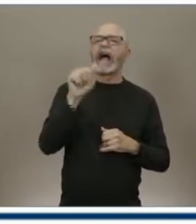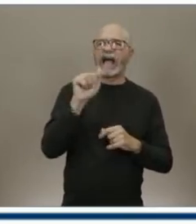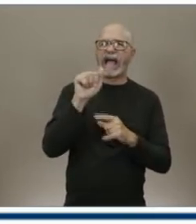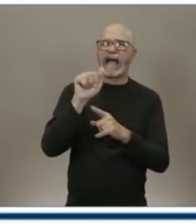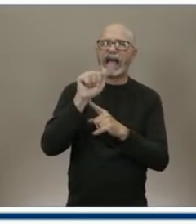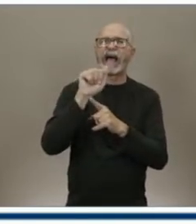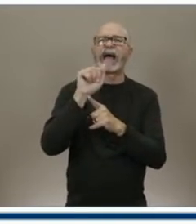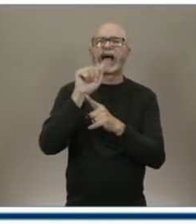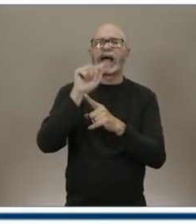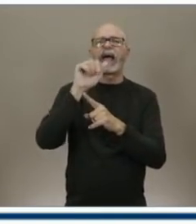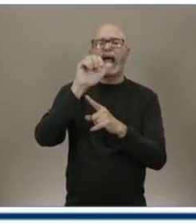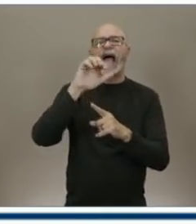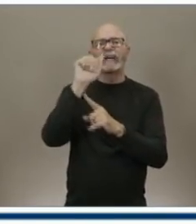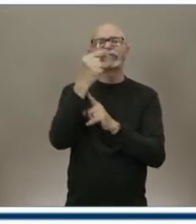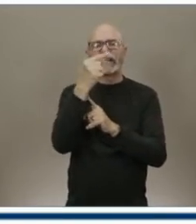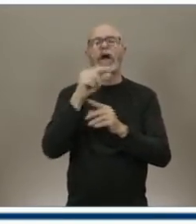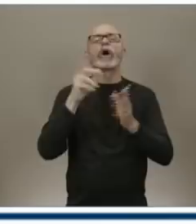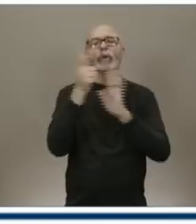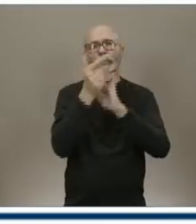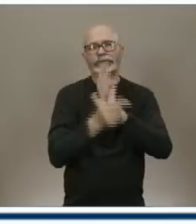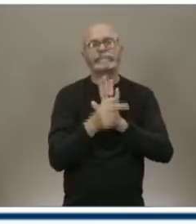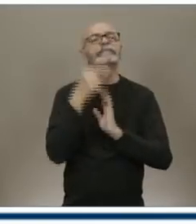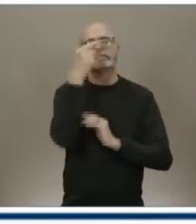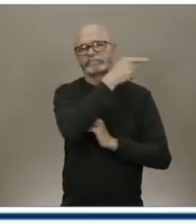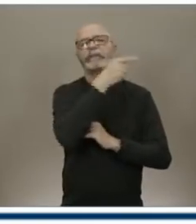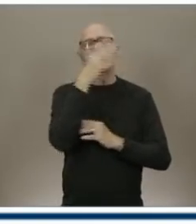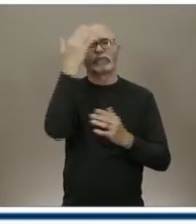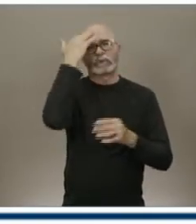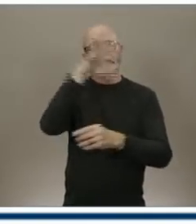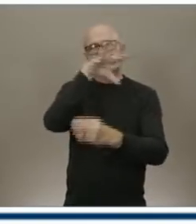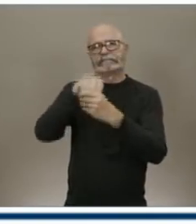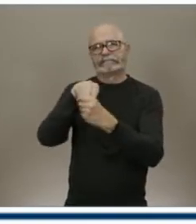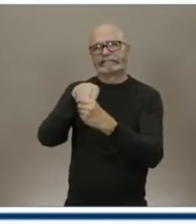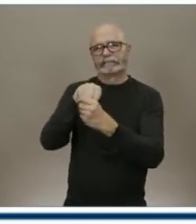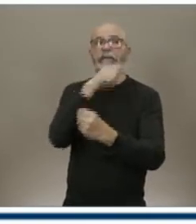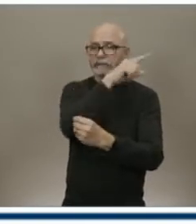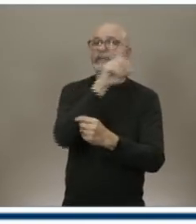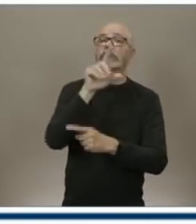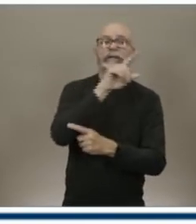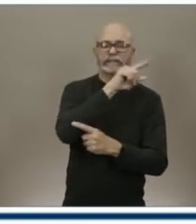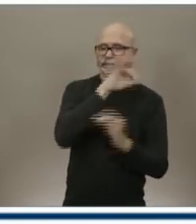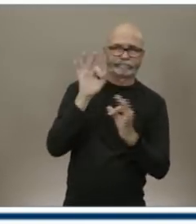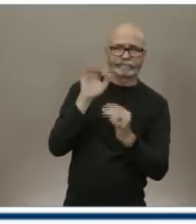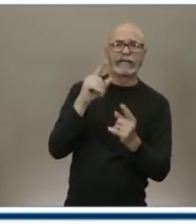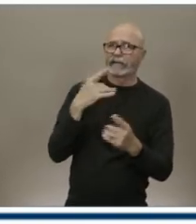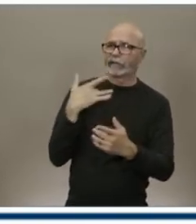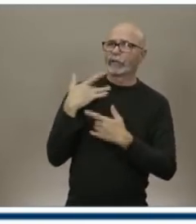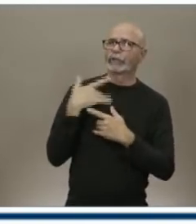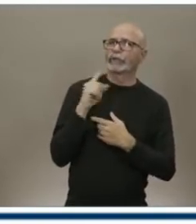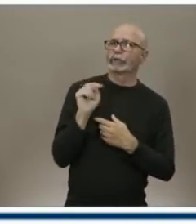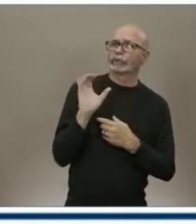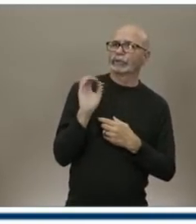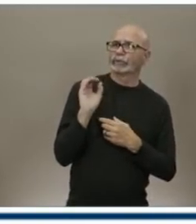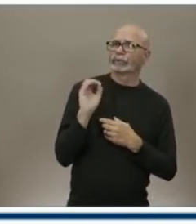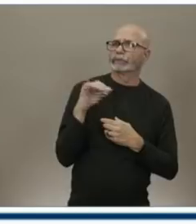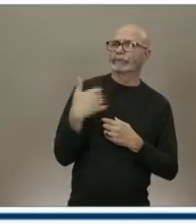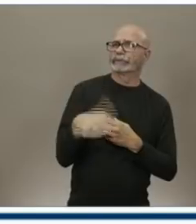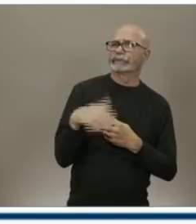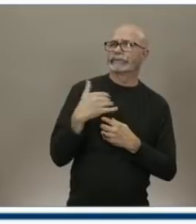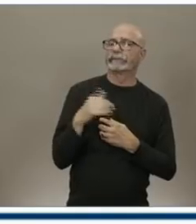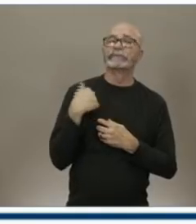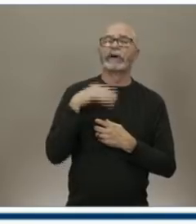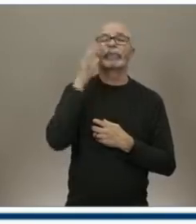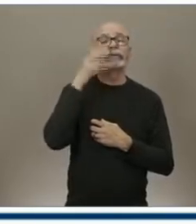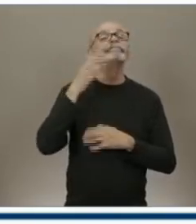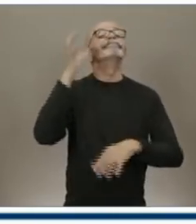concerned about what's happening, and we expect to hear from the RCMP to communicate to Nova Scotians. If there's anything